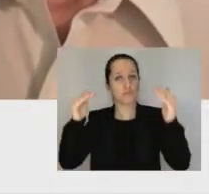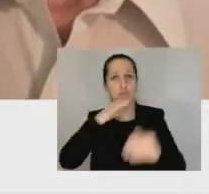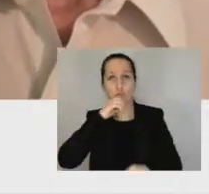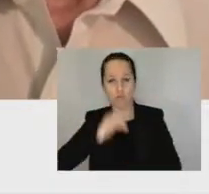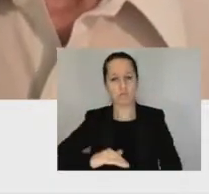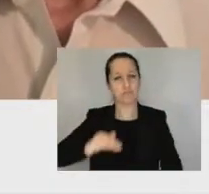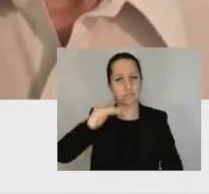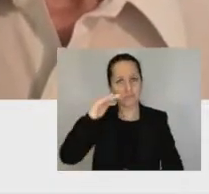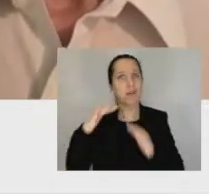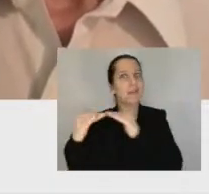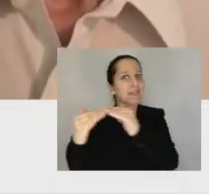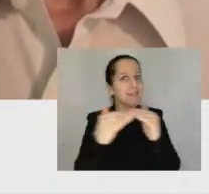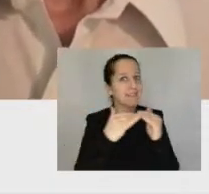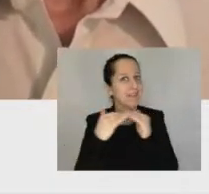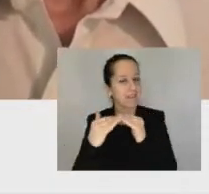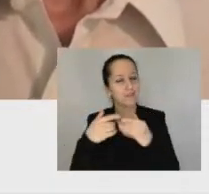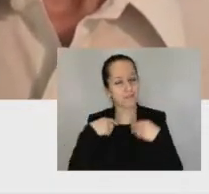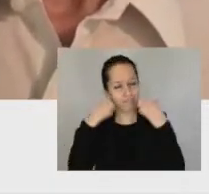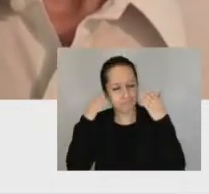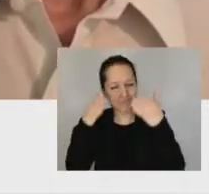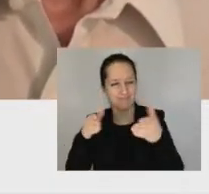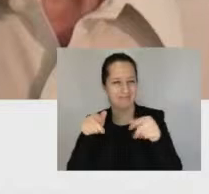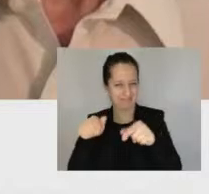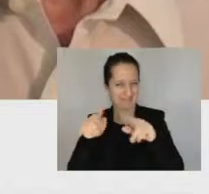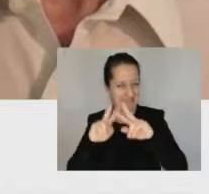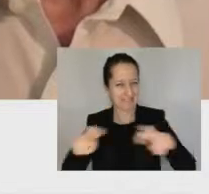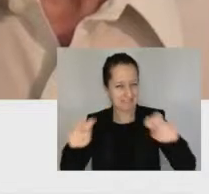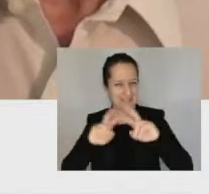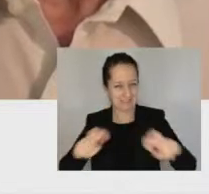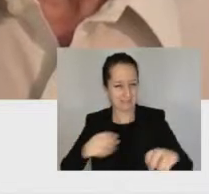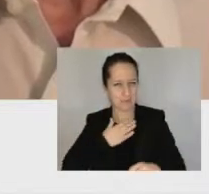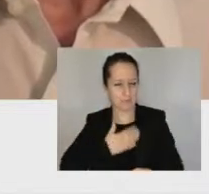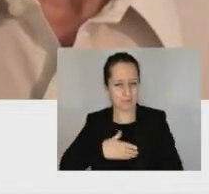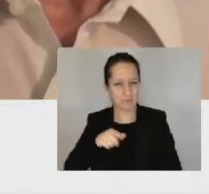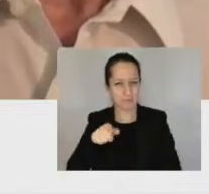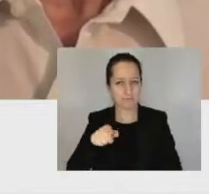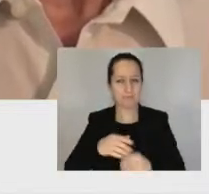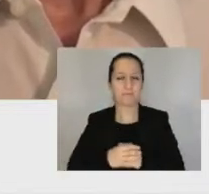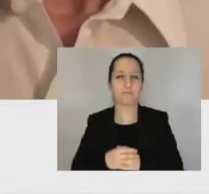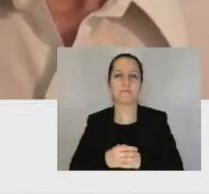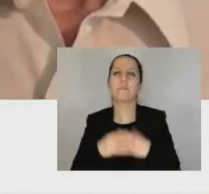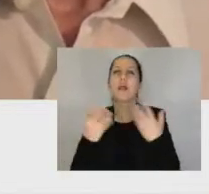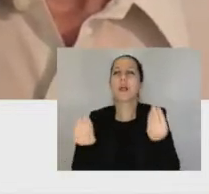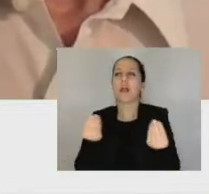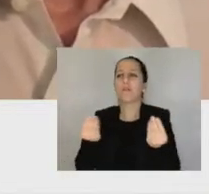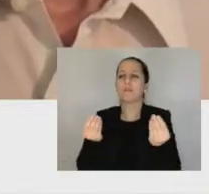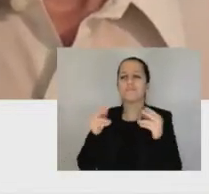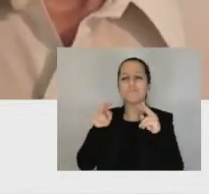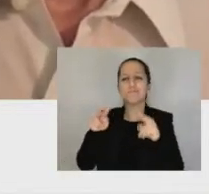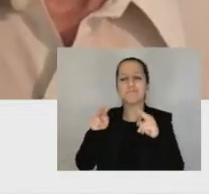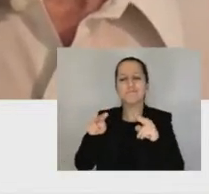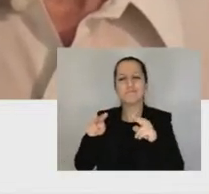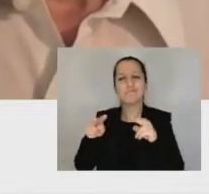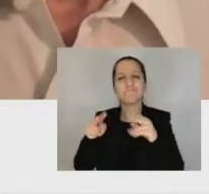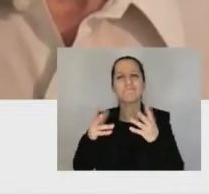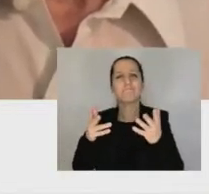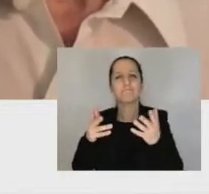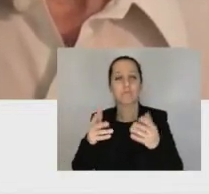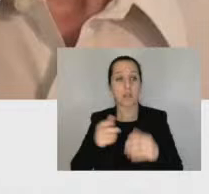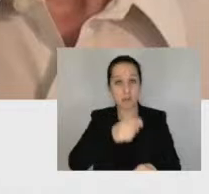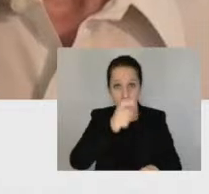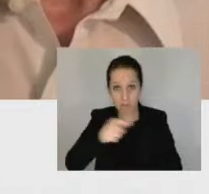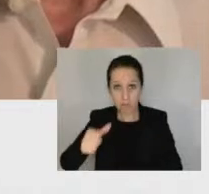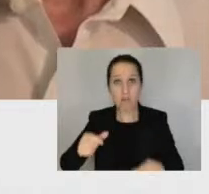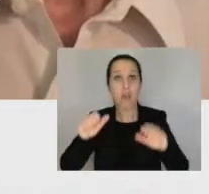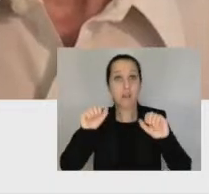One way of looking at intergenerational equity is to look at social mobility. So if in